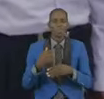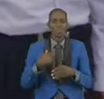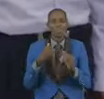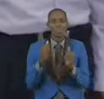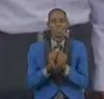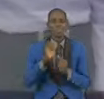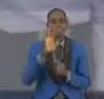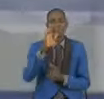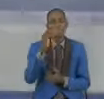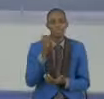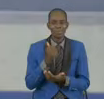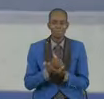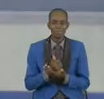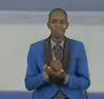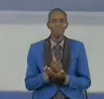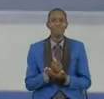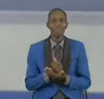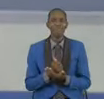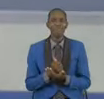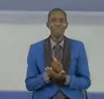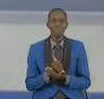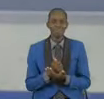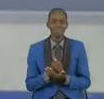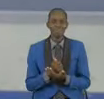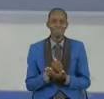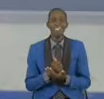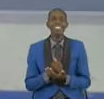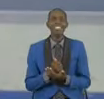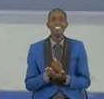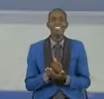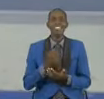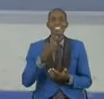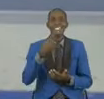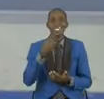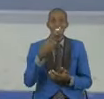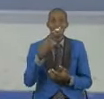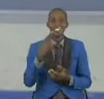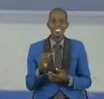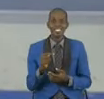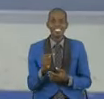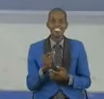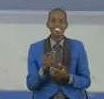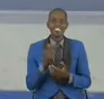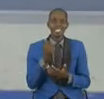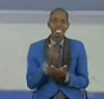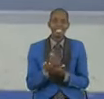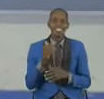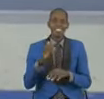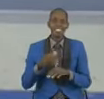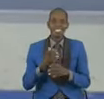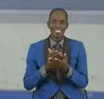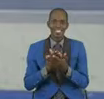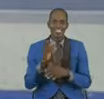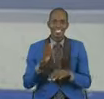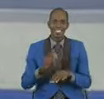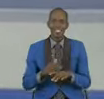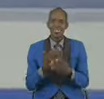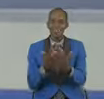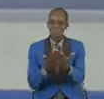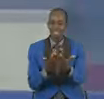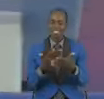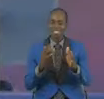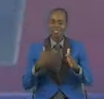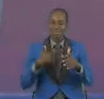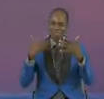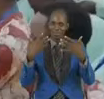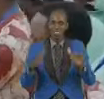No. Say the amen at the right time. You know that lady there, amen. Let me finish before you. Don't